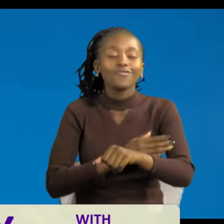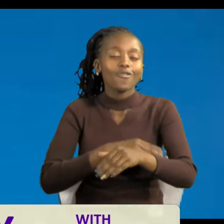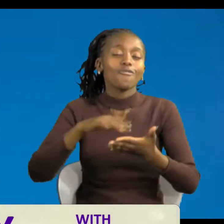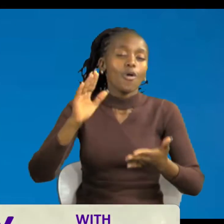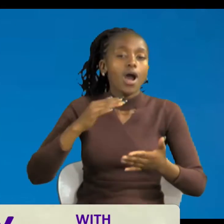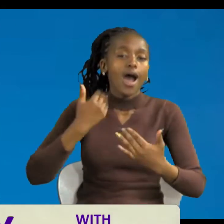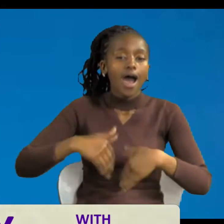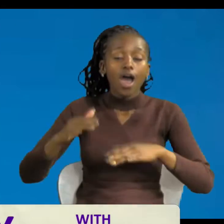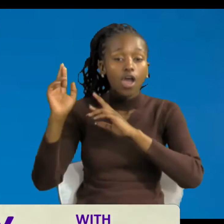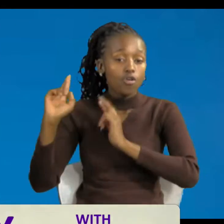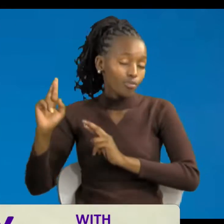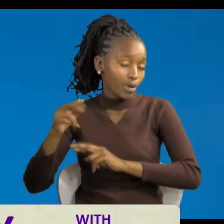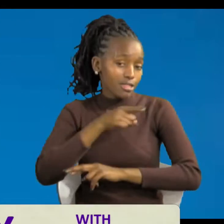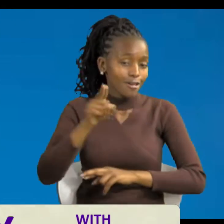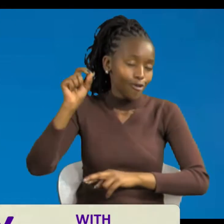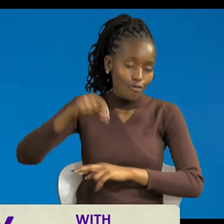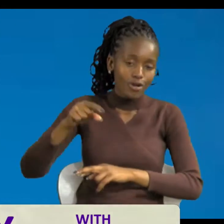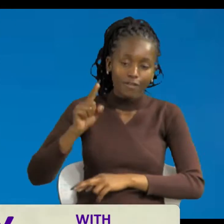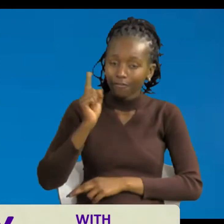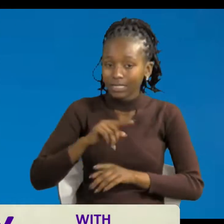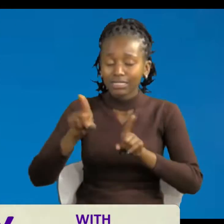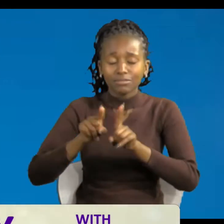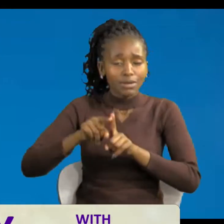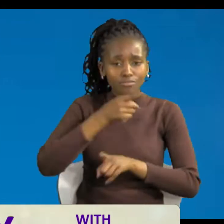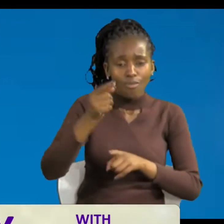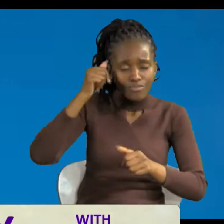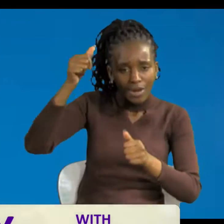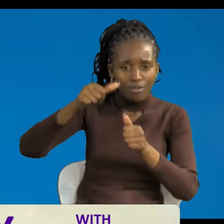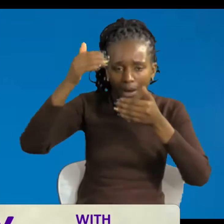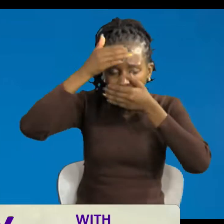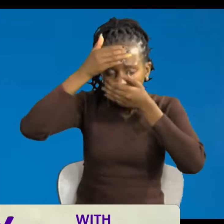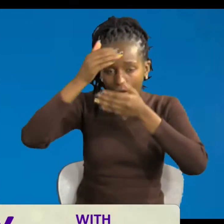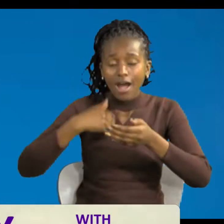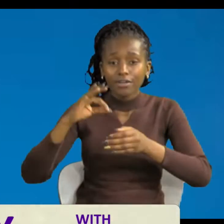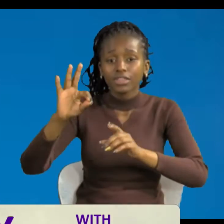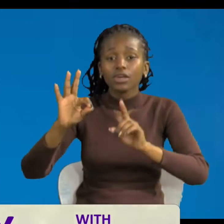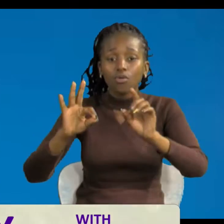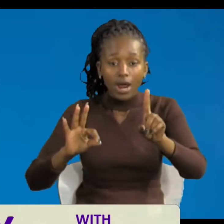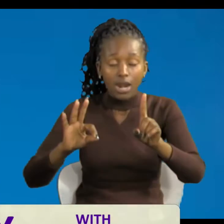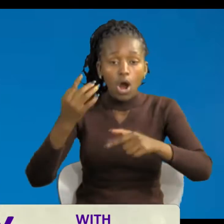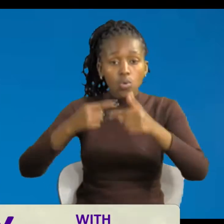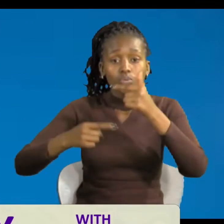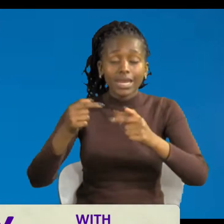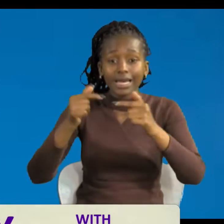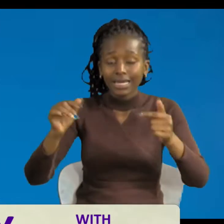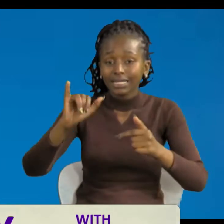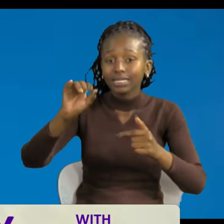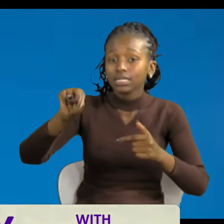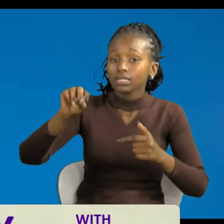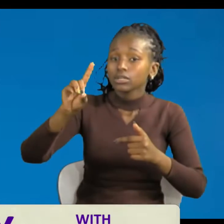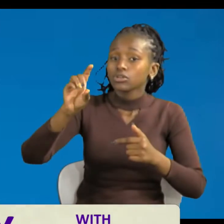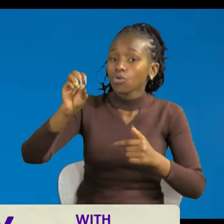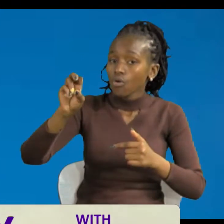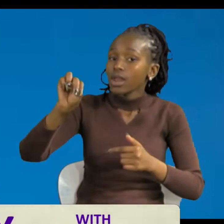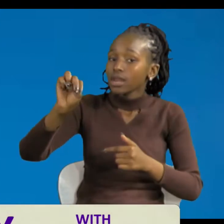through. But then again, when you look at a team like Morocco, also they are a threat. After the 3-1 win against Indonesia, they can possibly go out